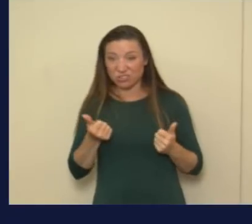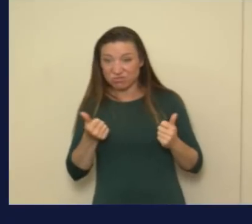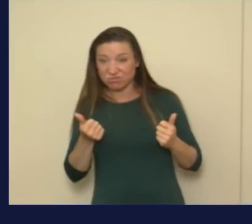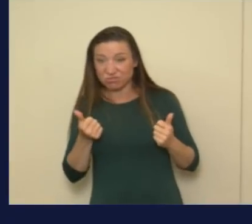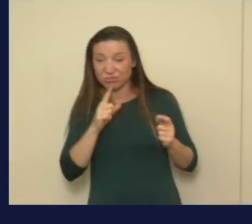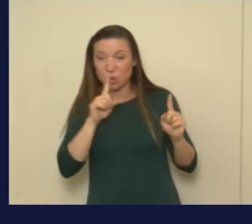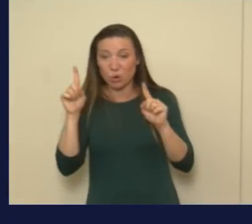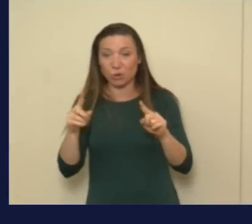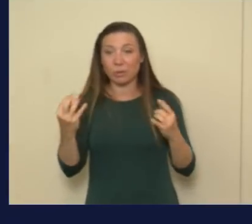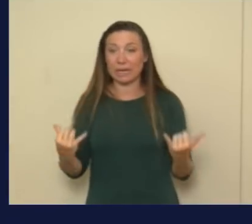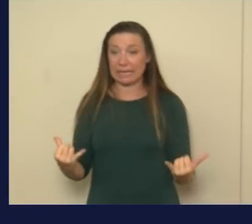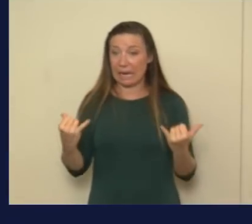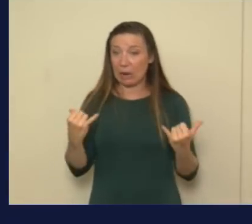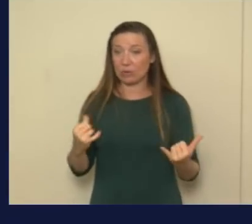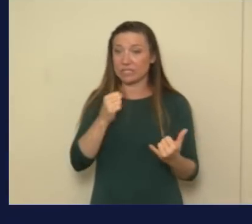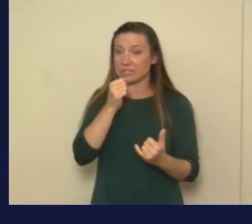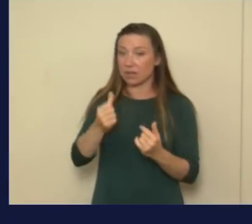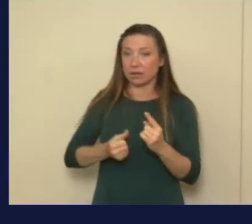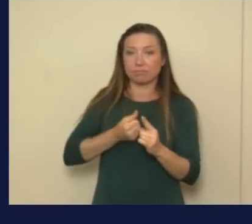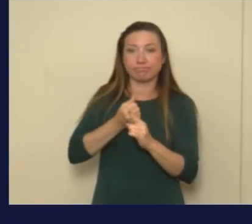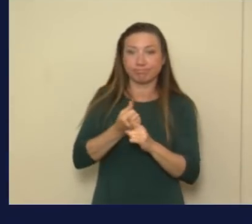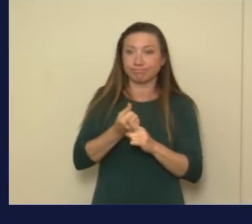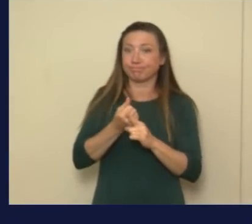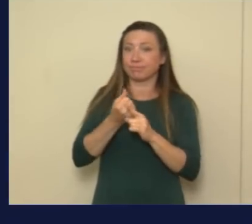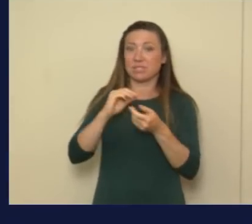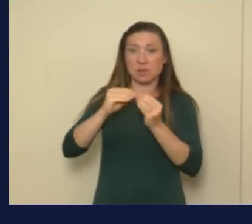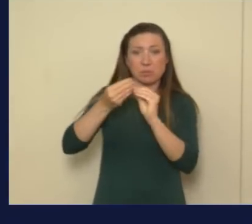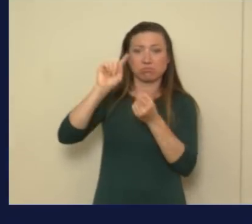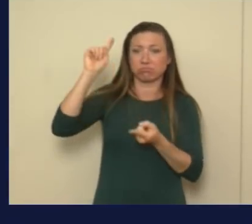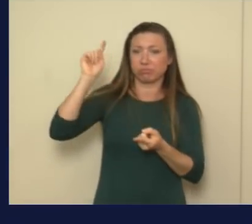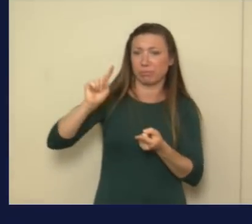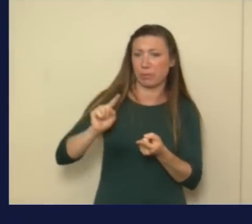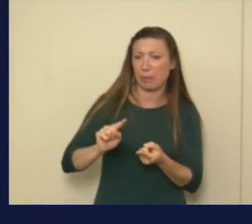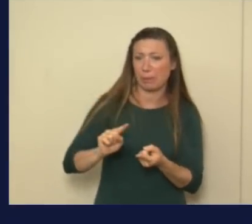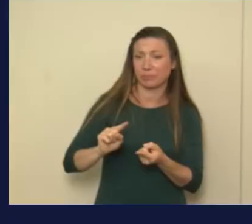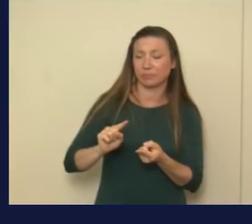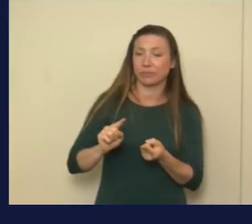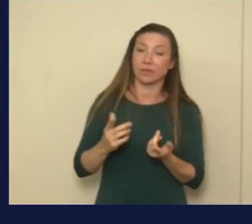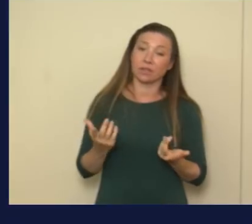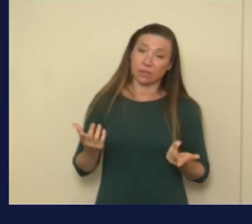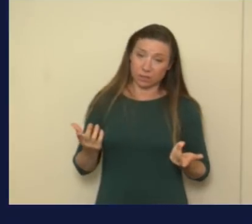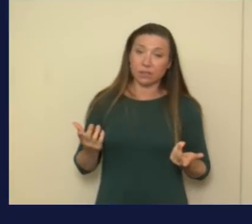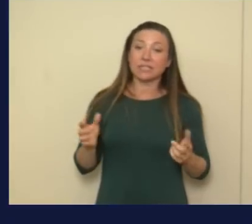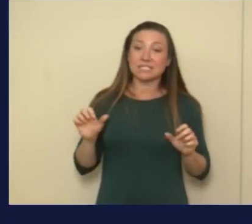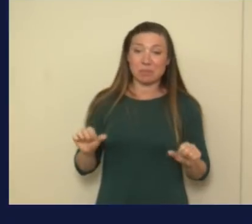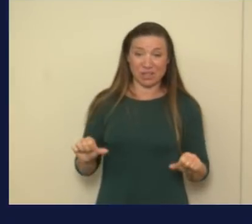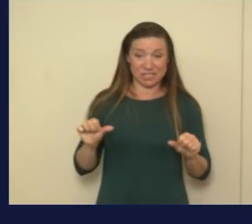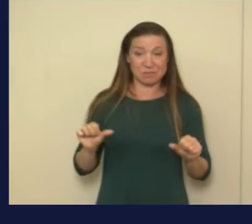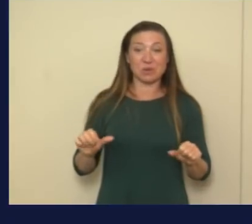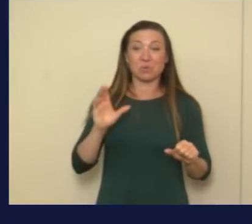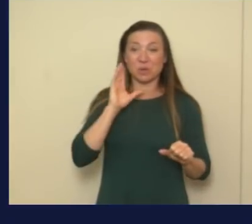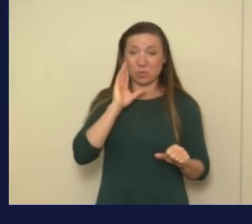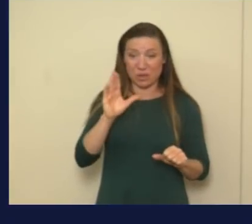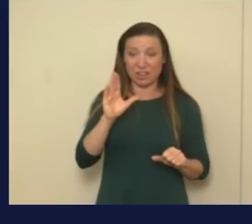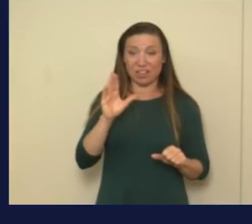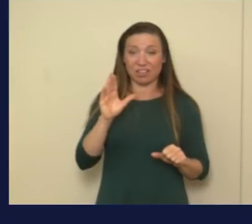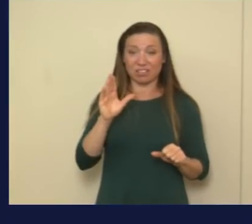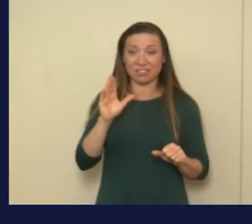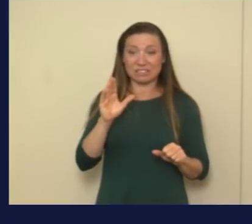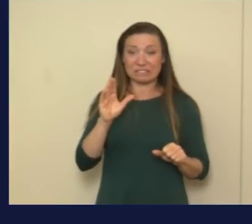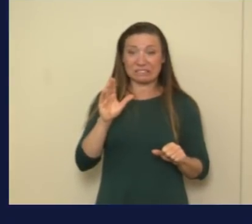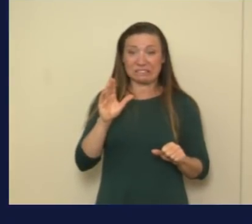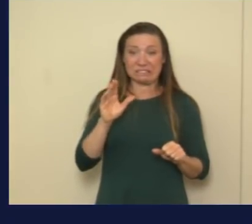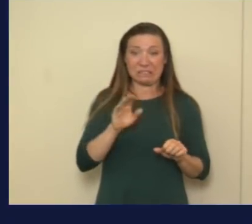shared responsibilities and behaviors, it is possible that we roll back openings. We